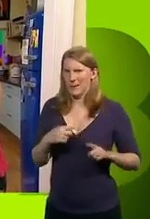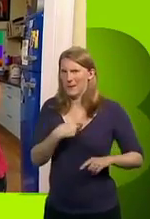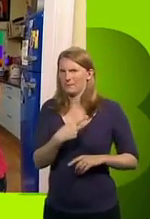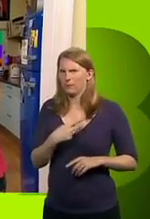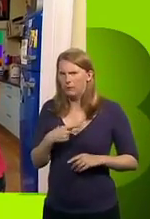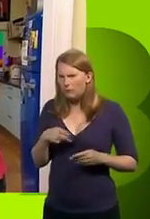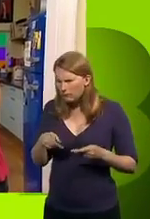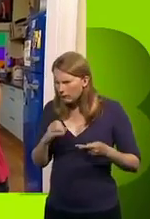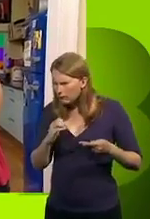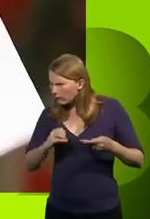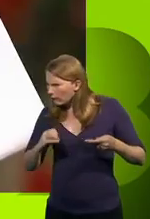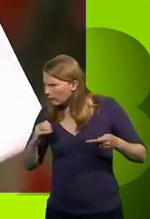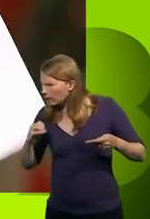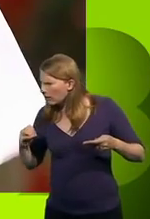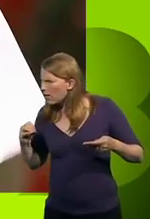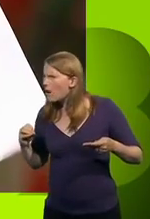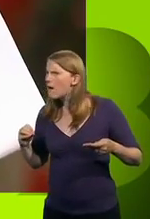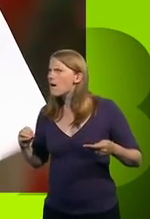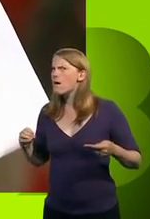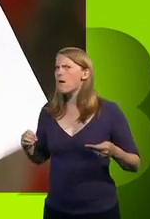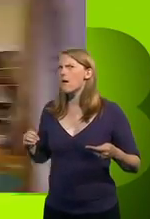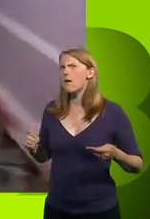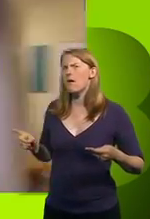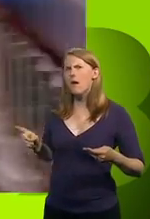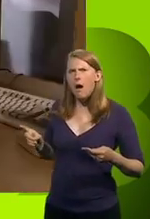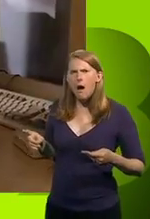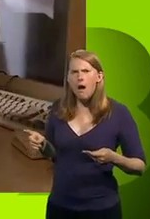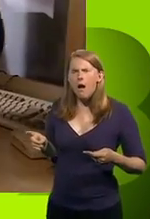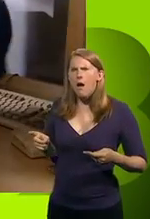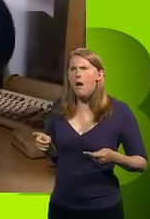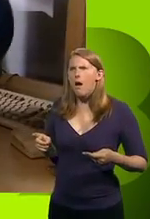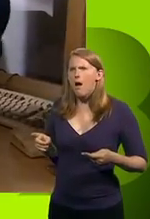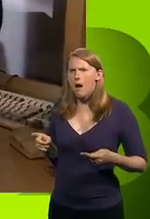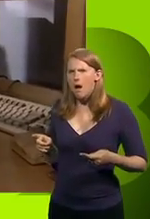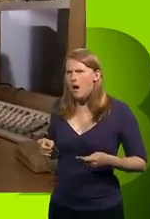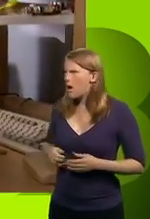What are all those noughts? He's a millionaire.